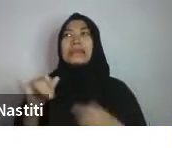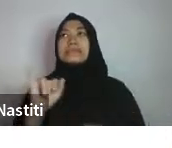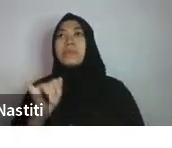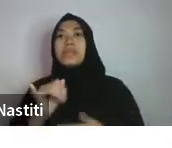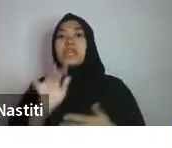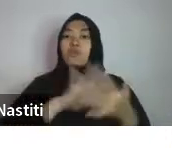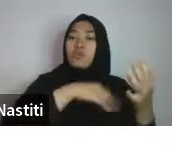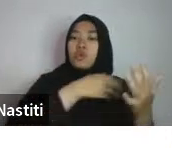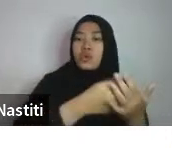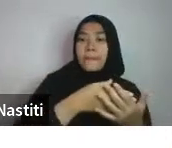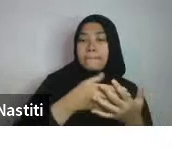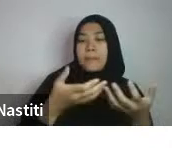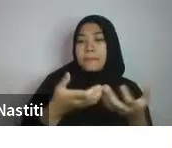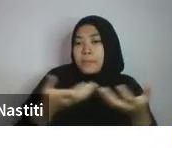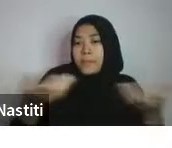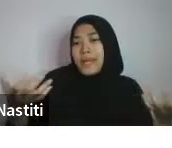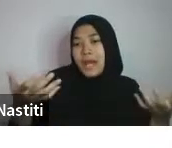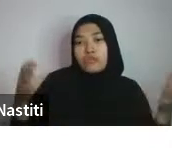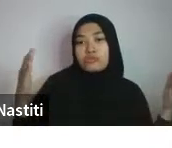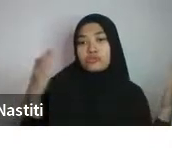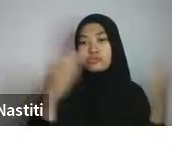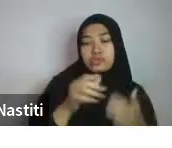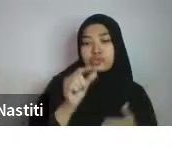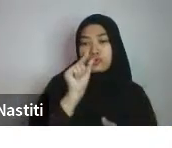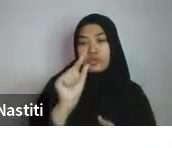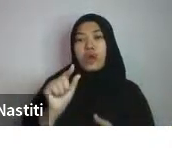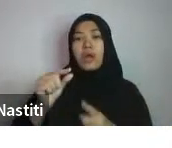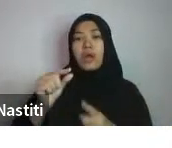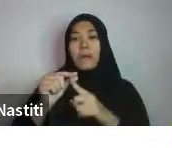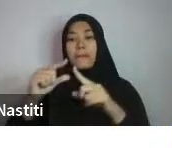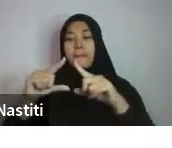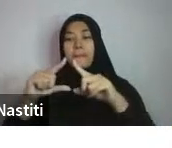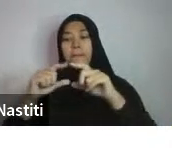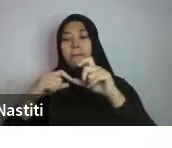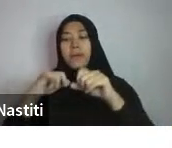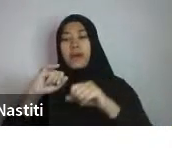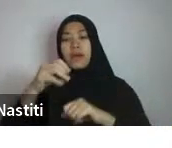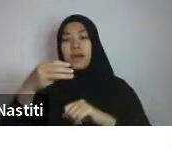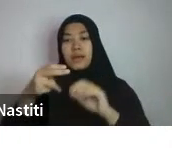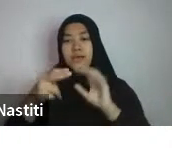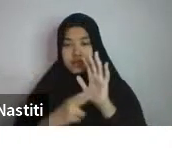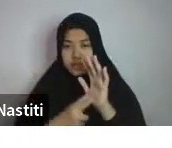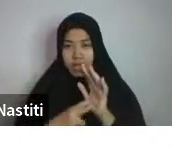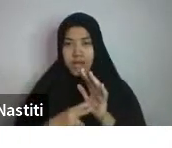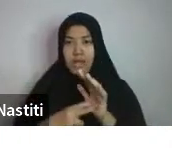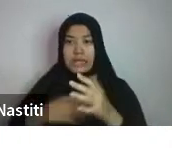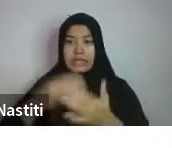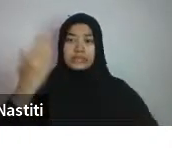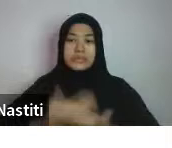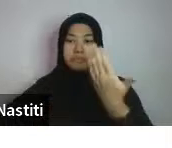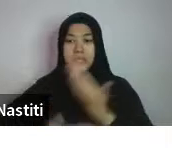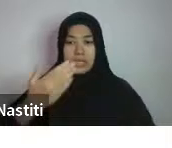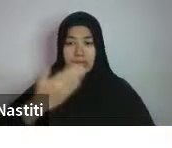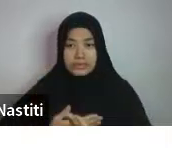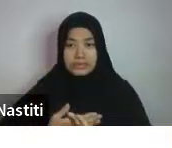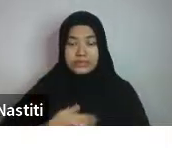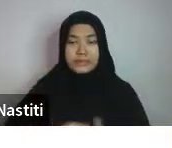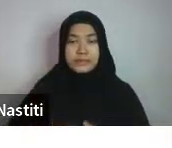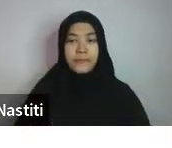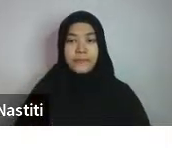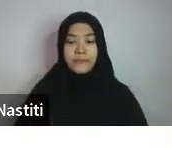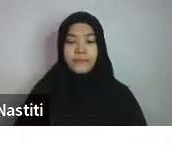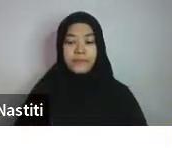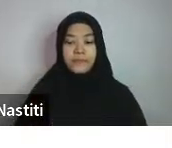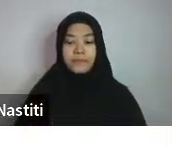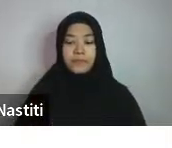a couple of years ago, led by Professor Julian Troller at the University of New South Wales, did some curriculum audits of both